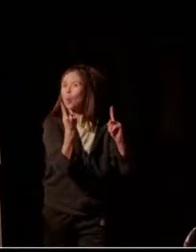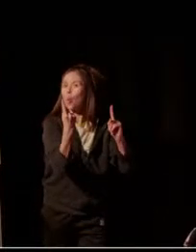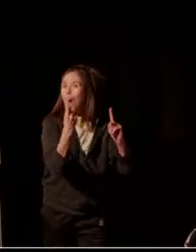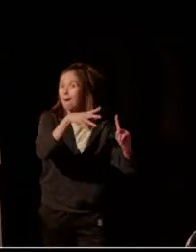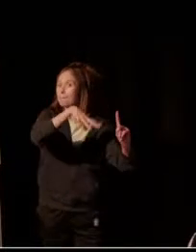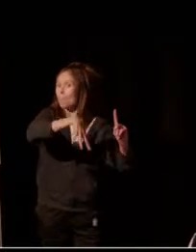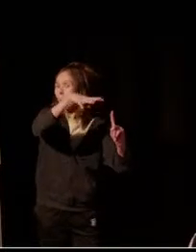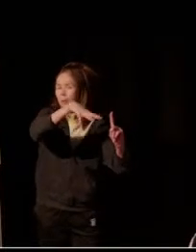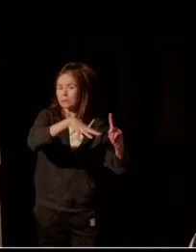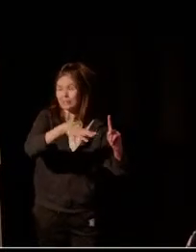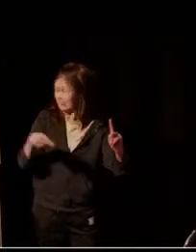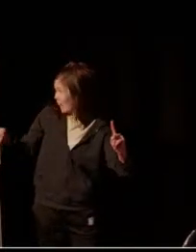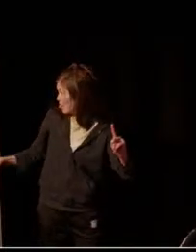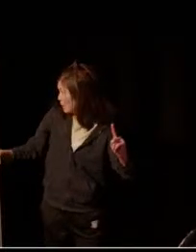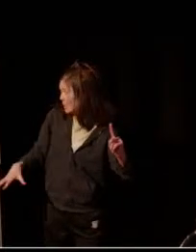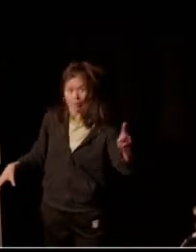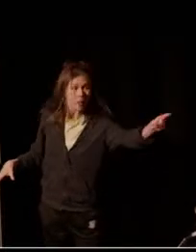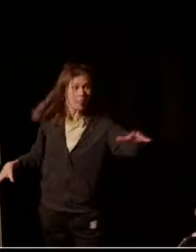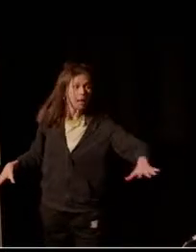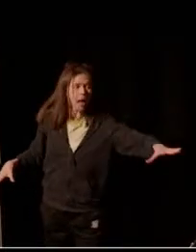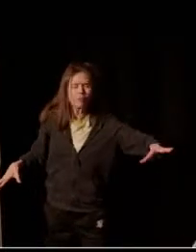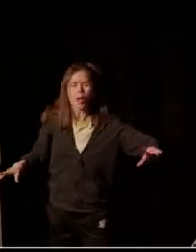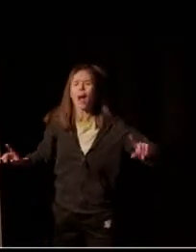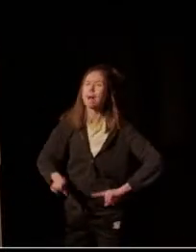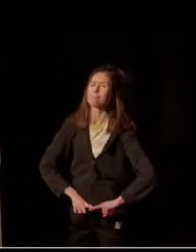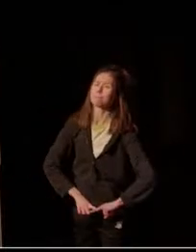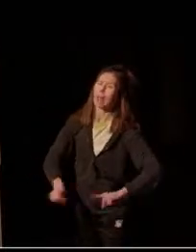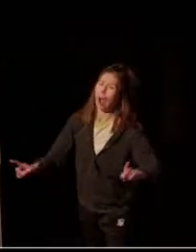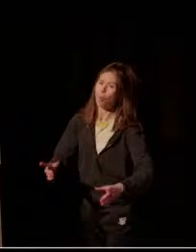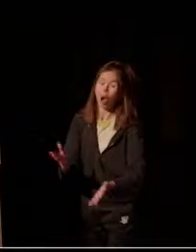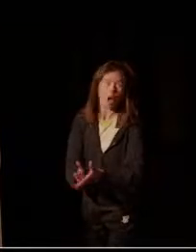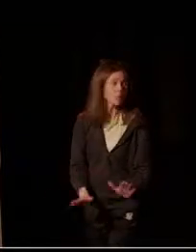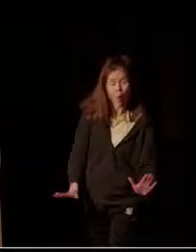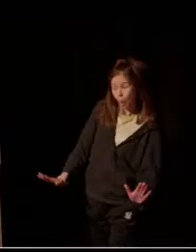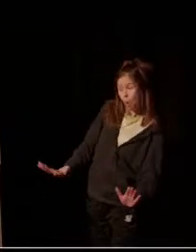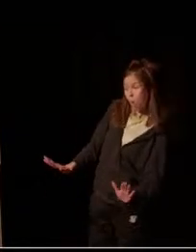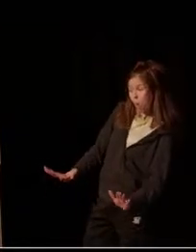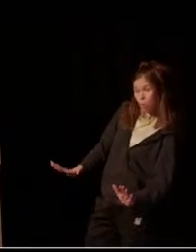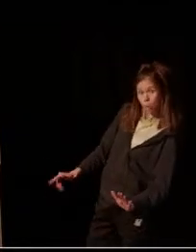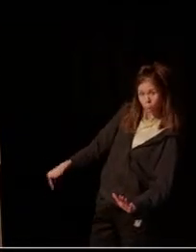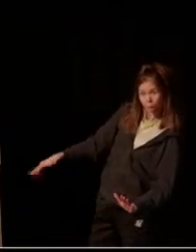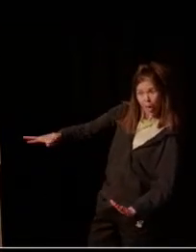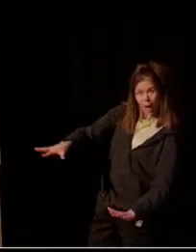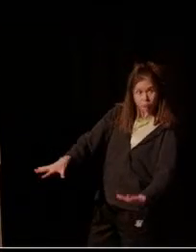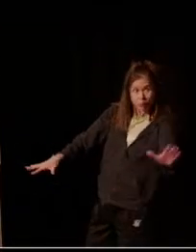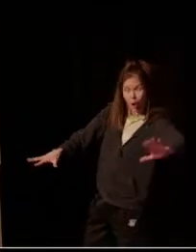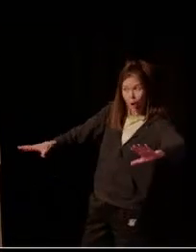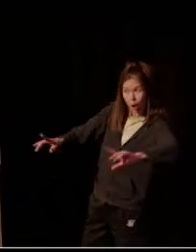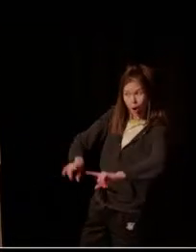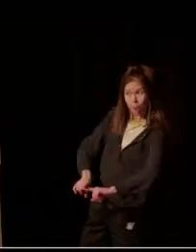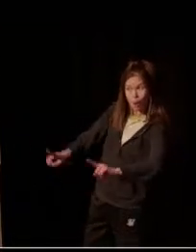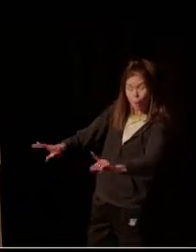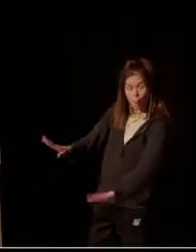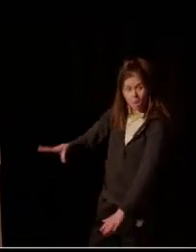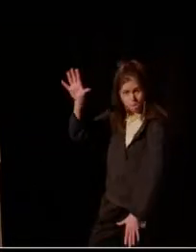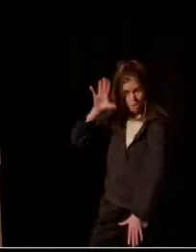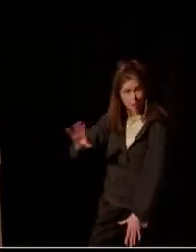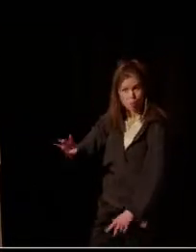Leontes, means to reciprocate the visit this summer, which he rightly owes to your